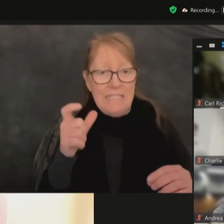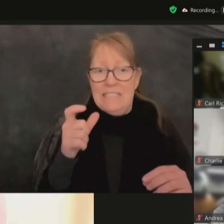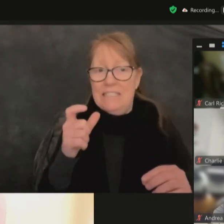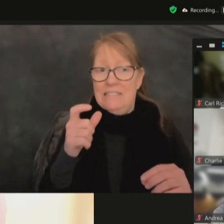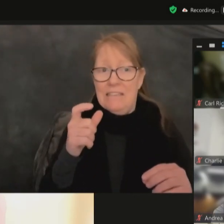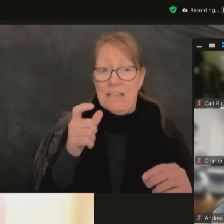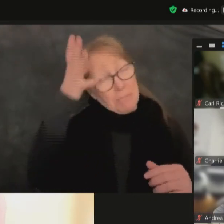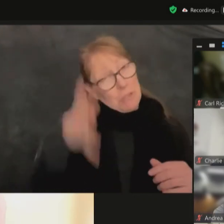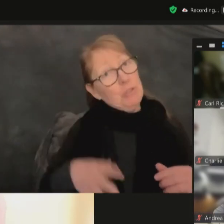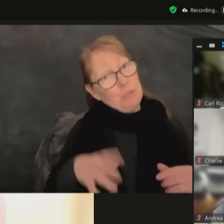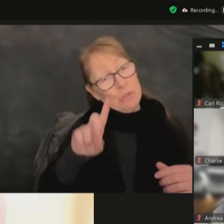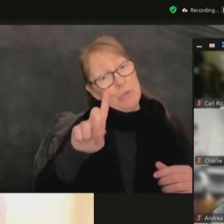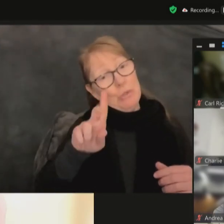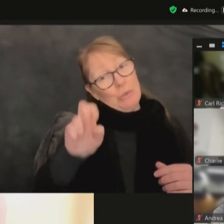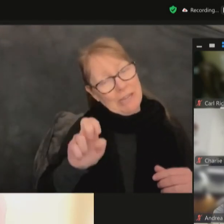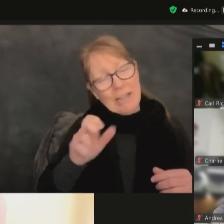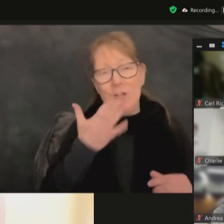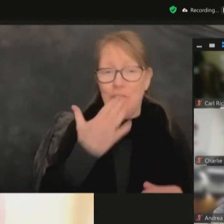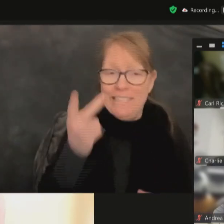everybody.